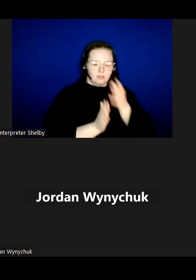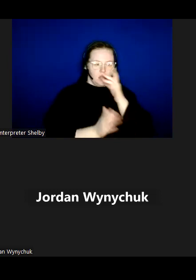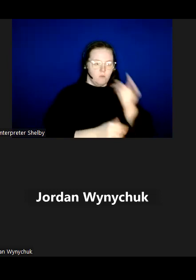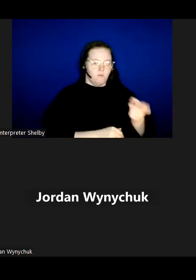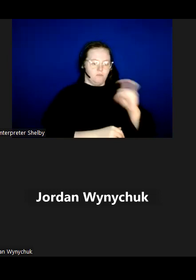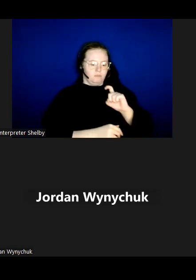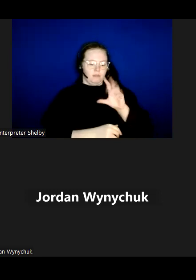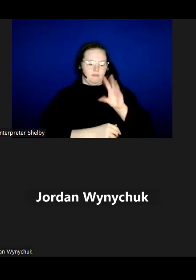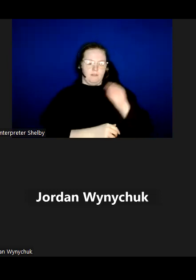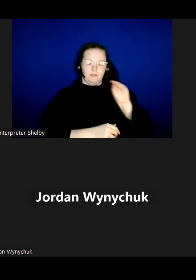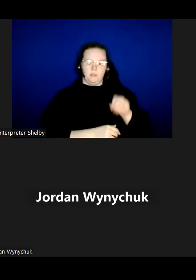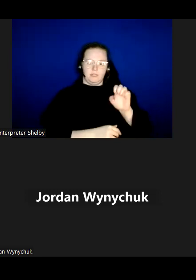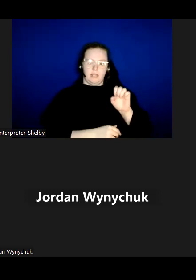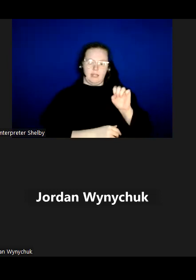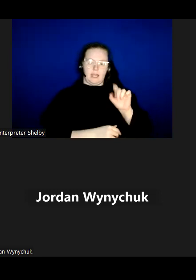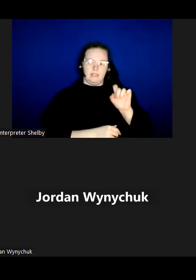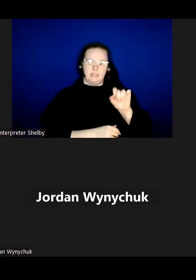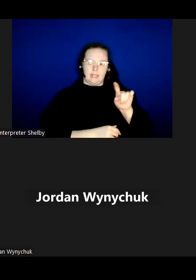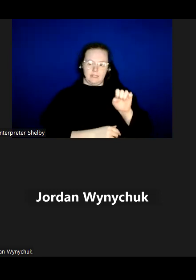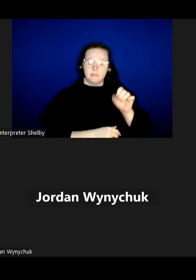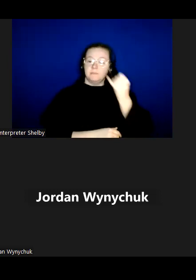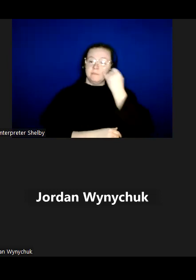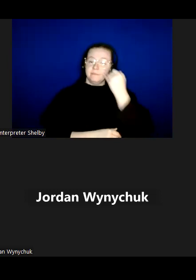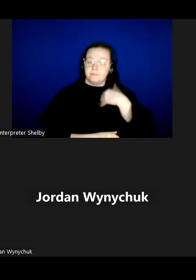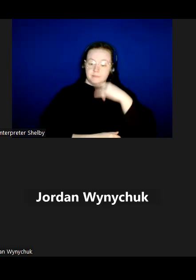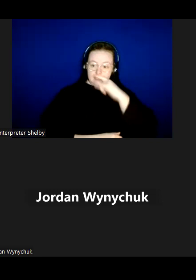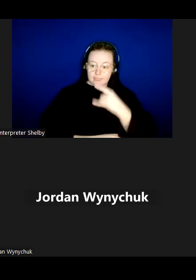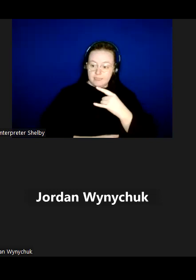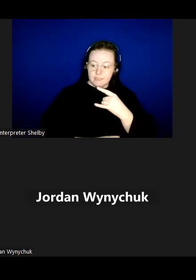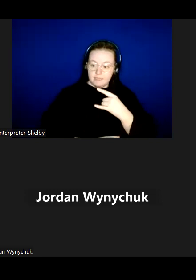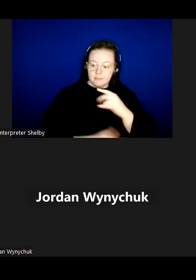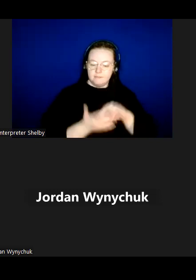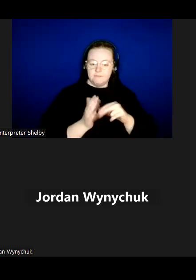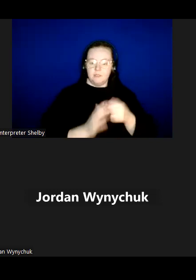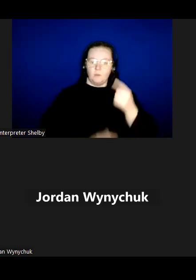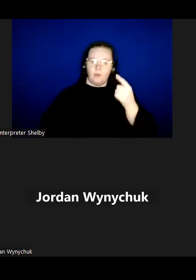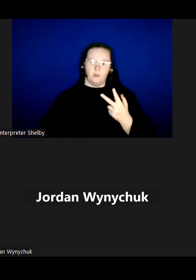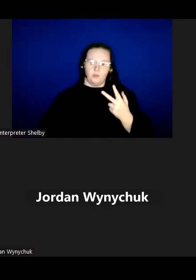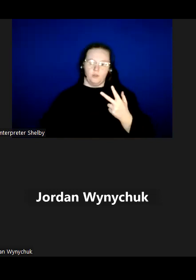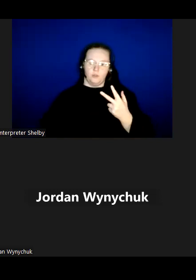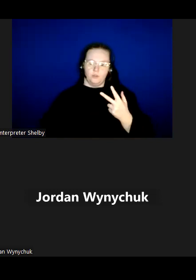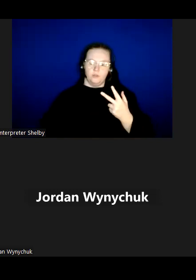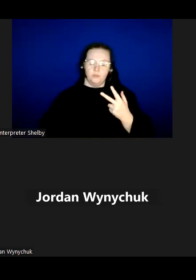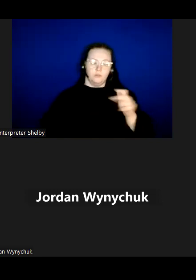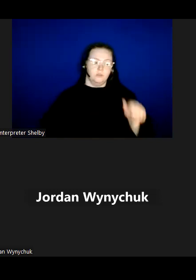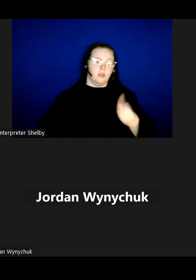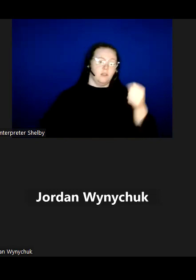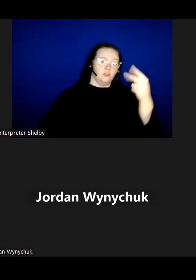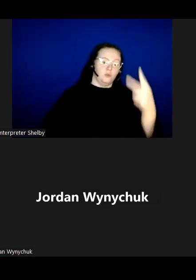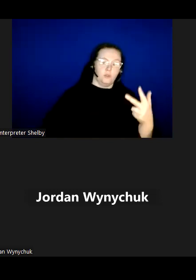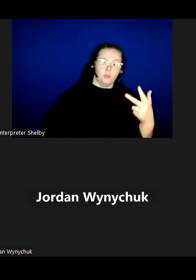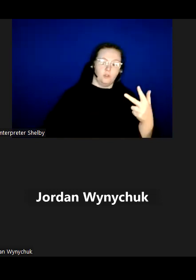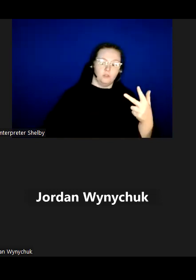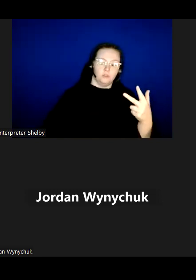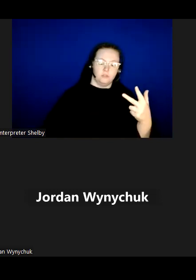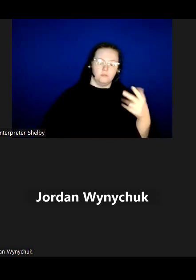50% of the estate. If I have children, I only get a third of the estate, and the remaining 2/3 of his estate